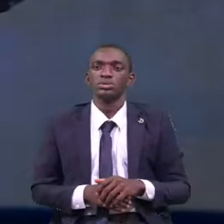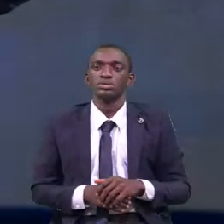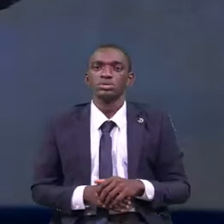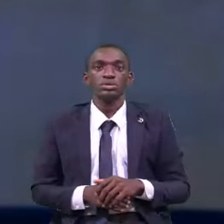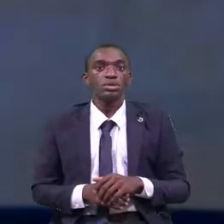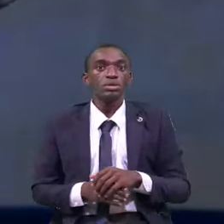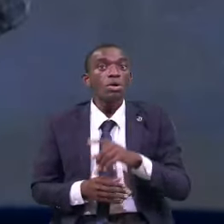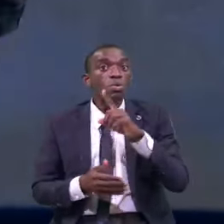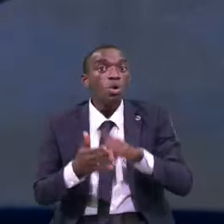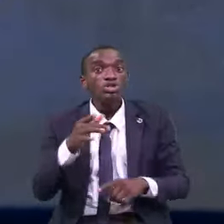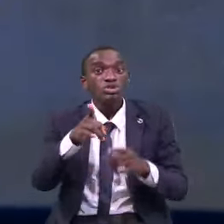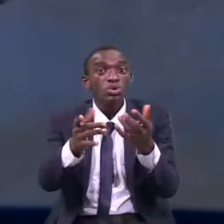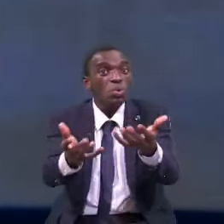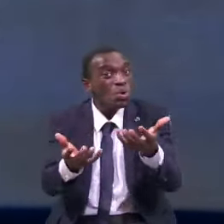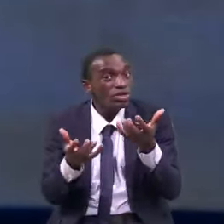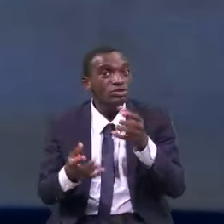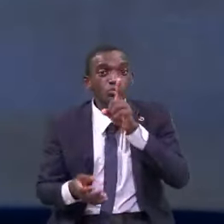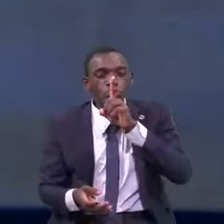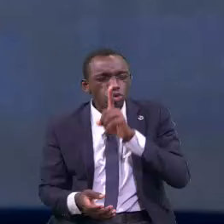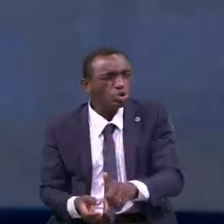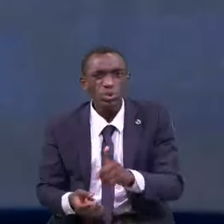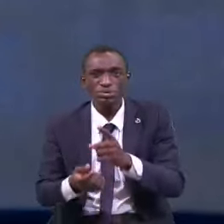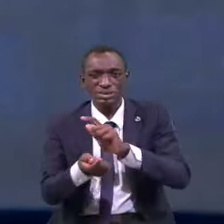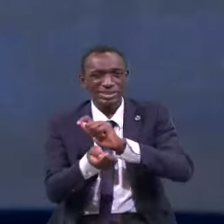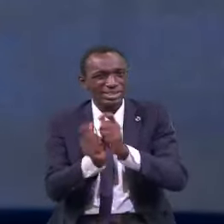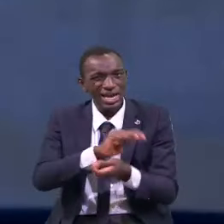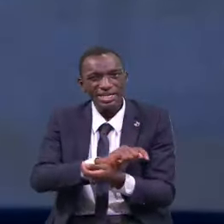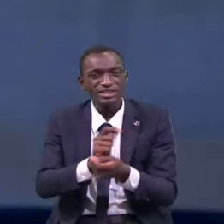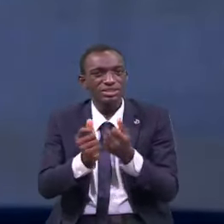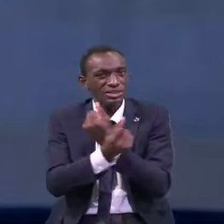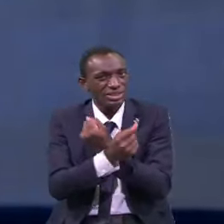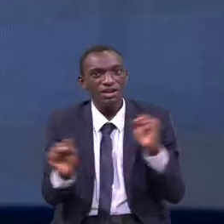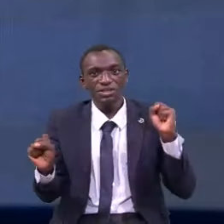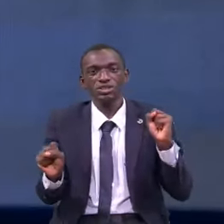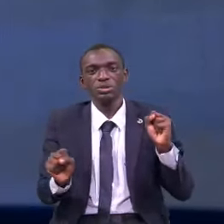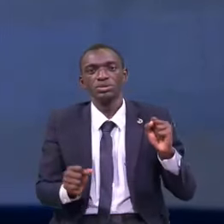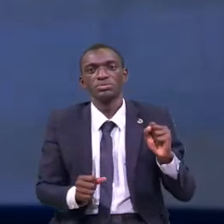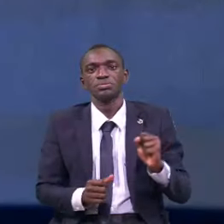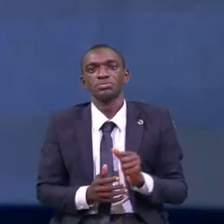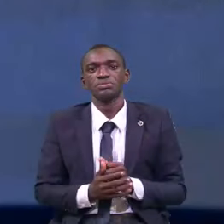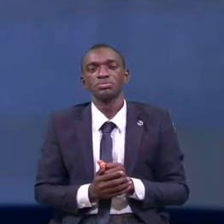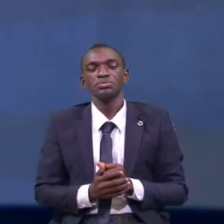What you want is real salvation that changes your life.